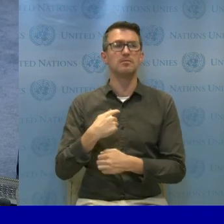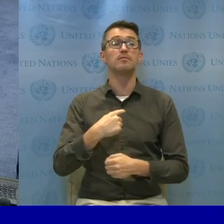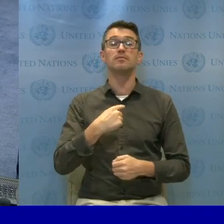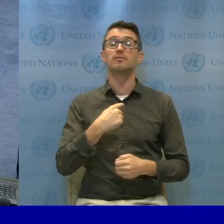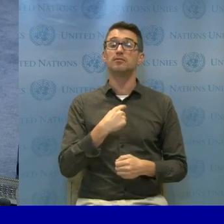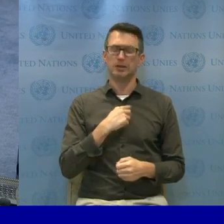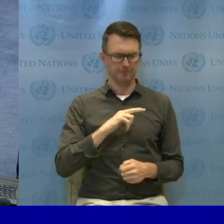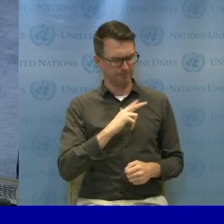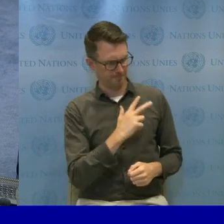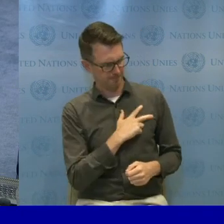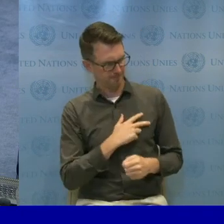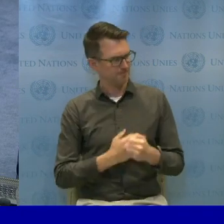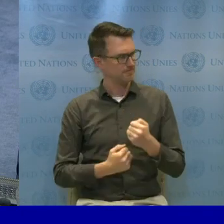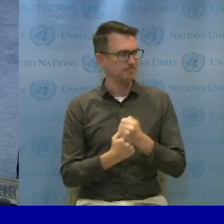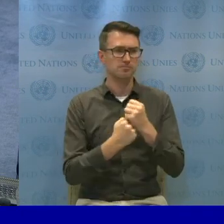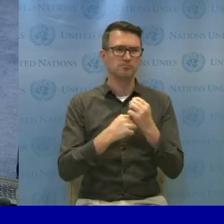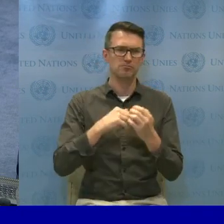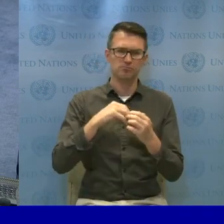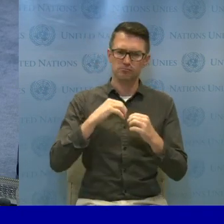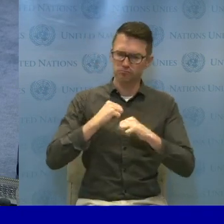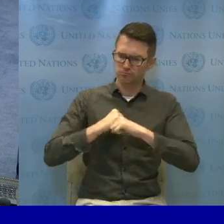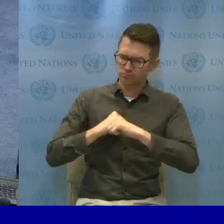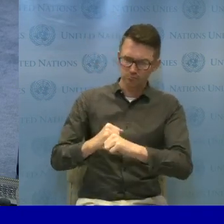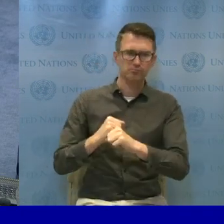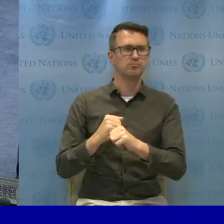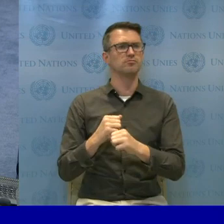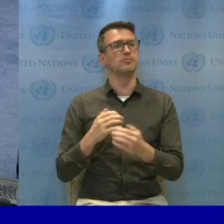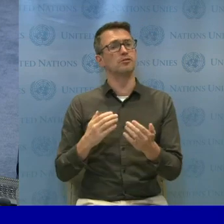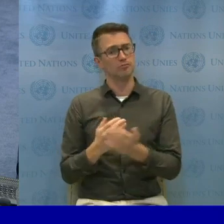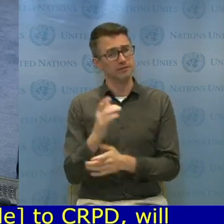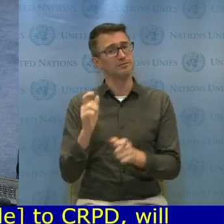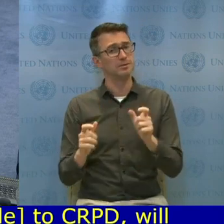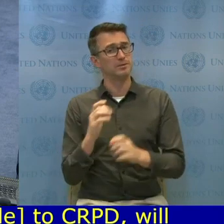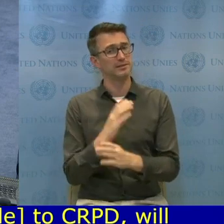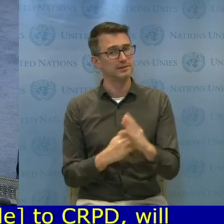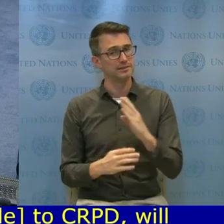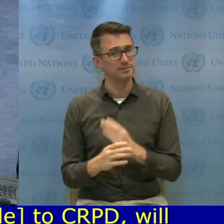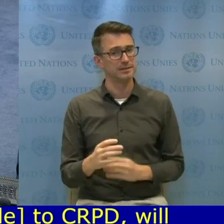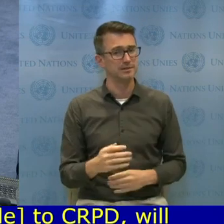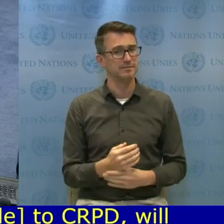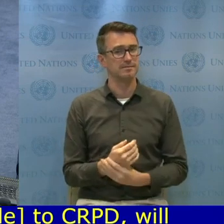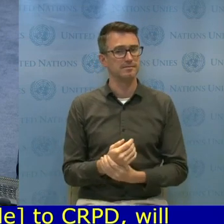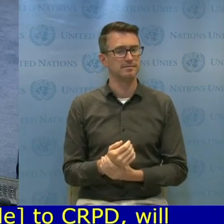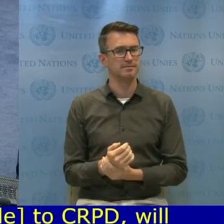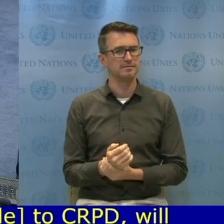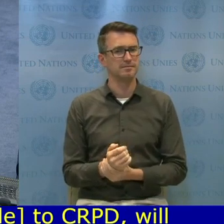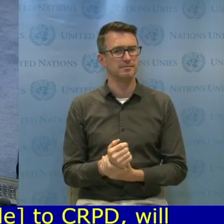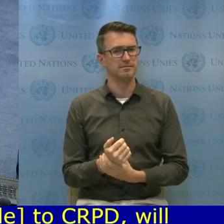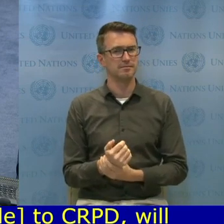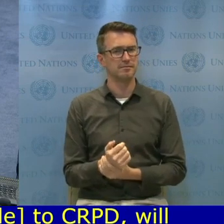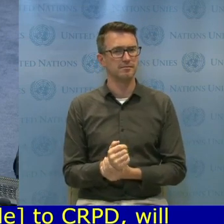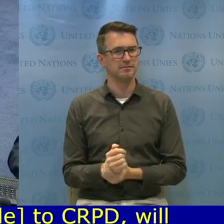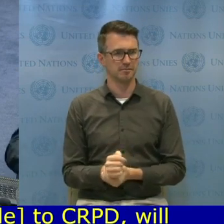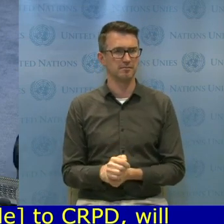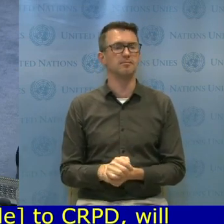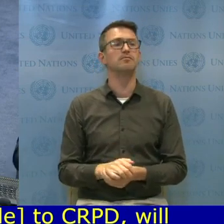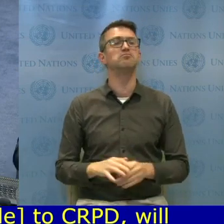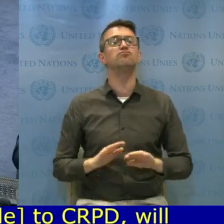the right of person with disability. I just summarize my speech and then I will circulate the whole text. I thank you.